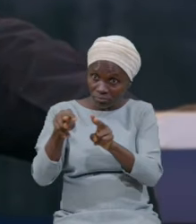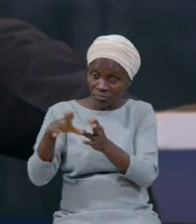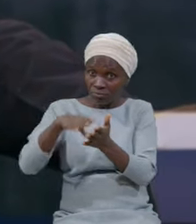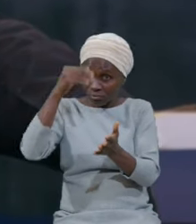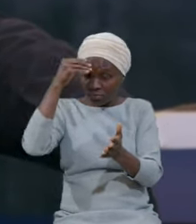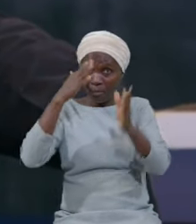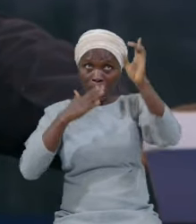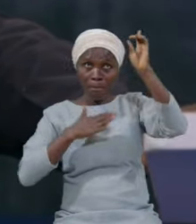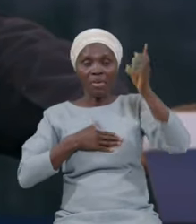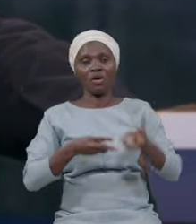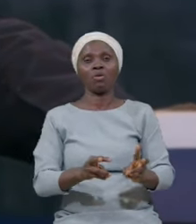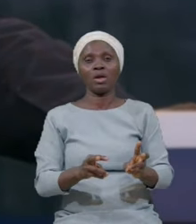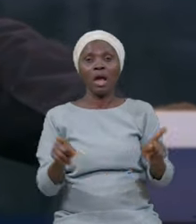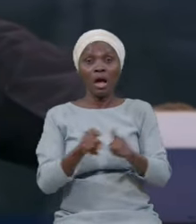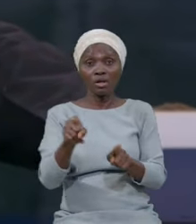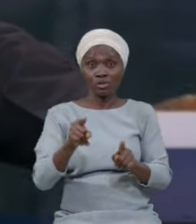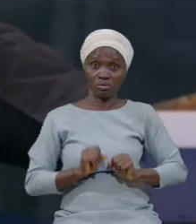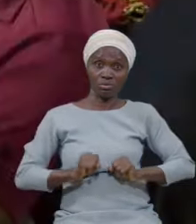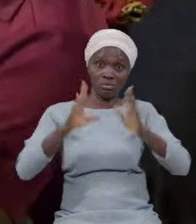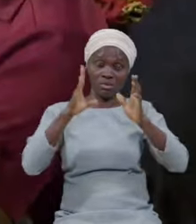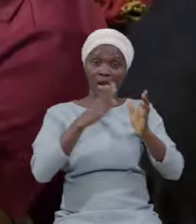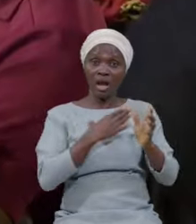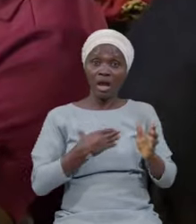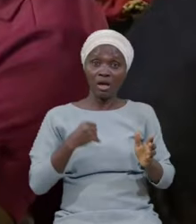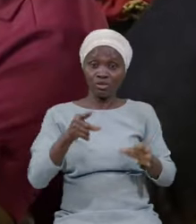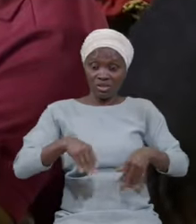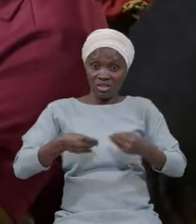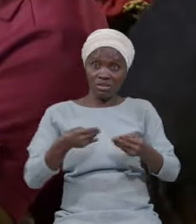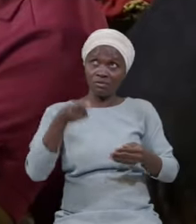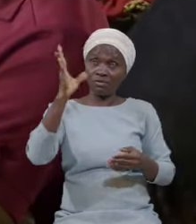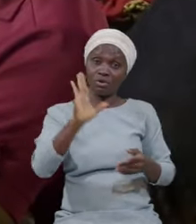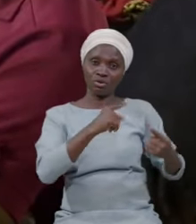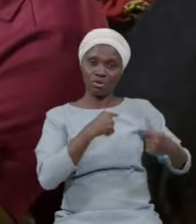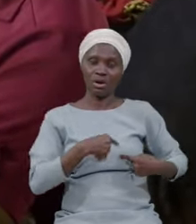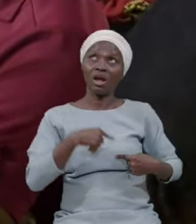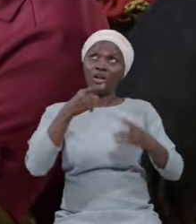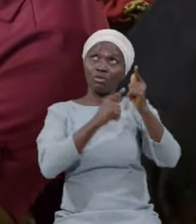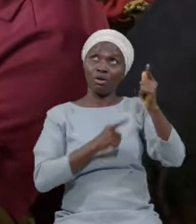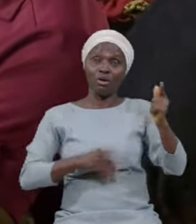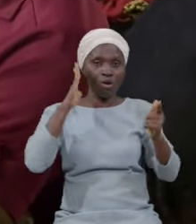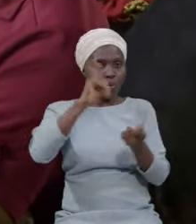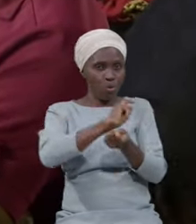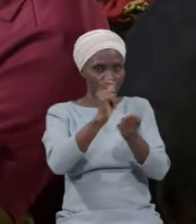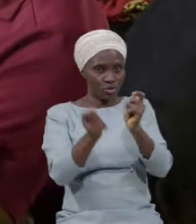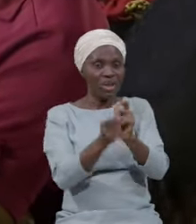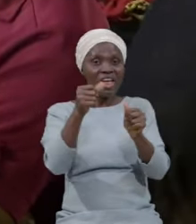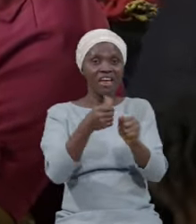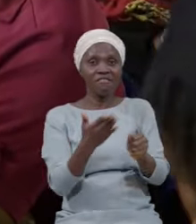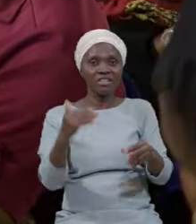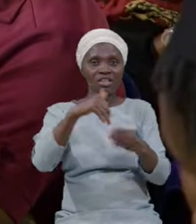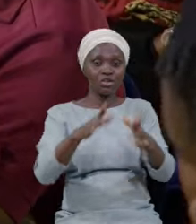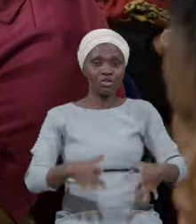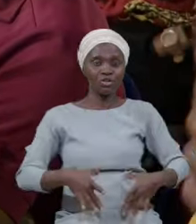for the better in your life, in Jesus' name. When? I